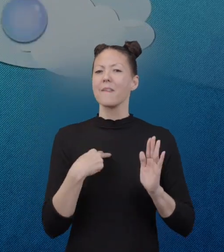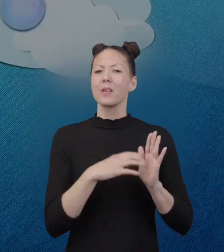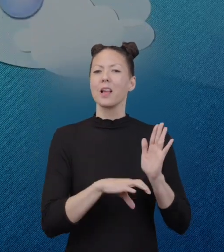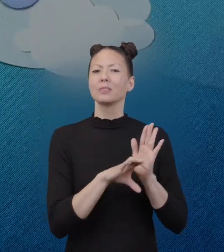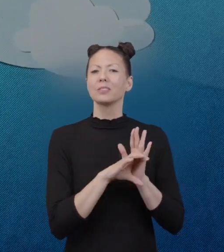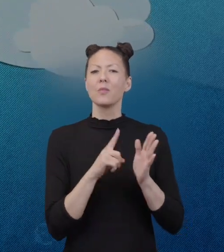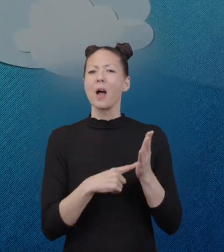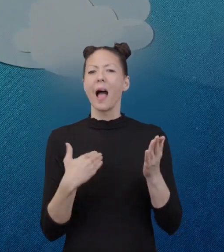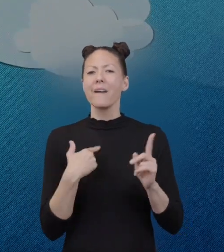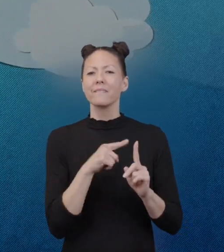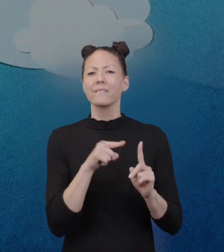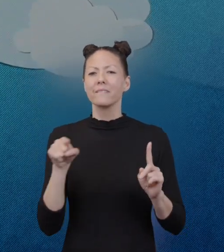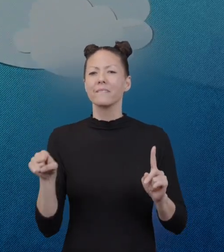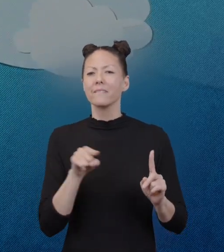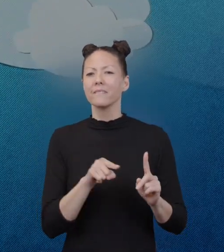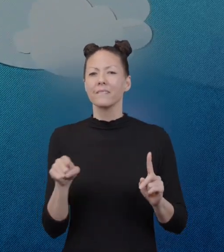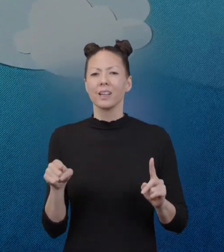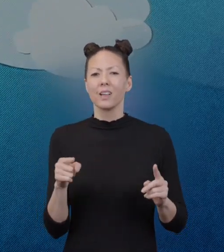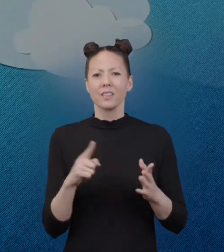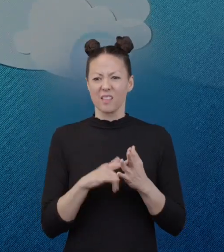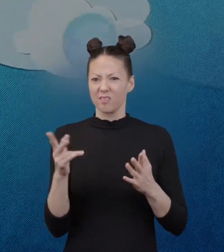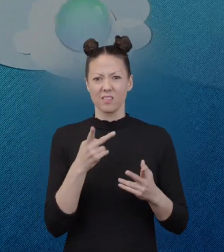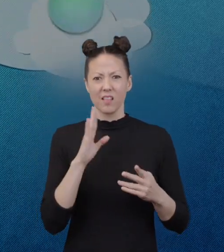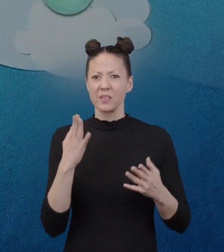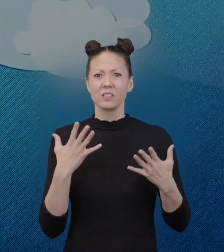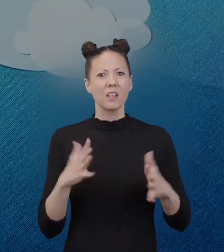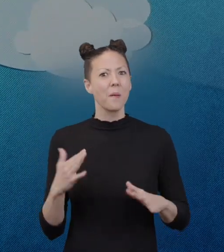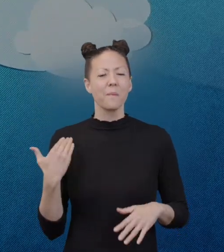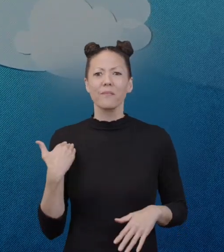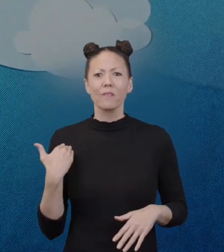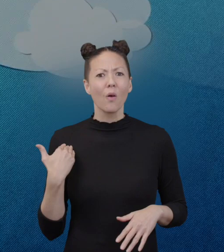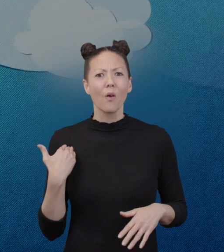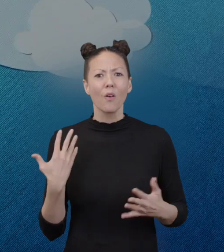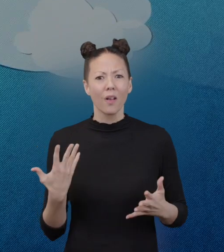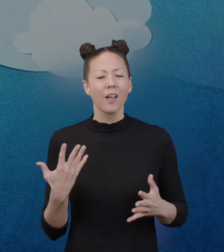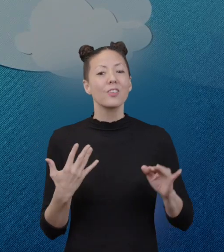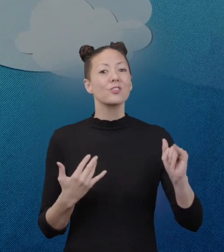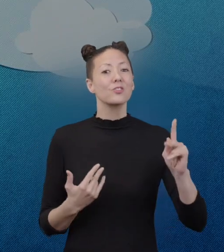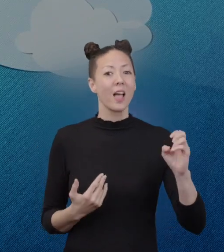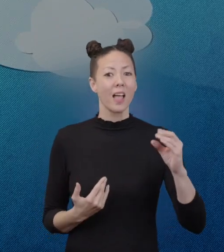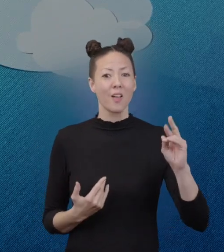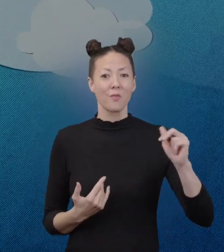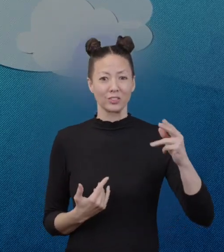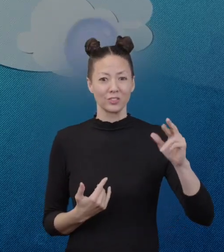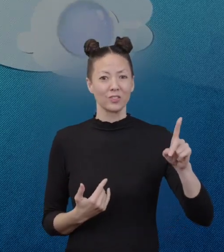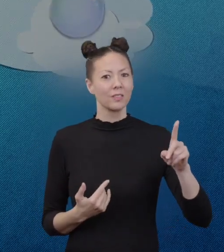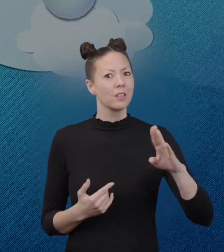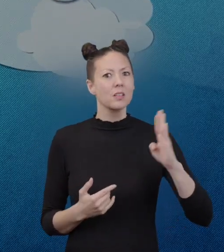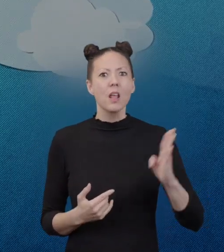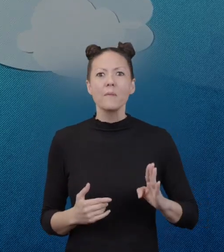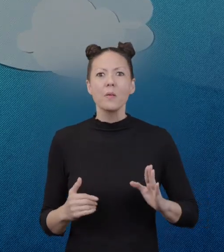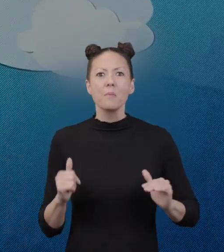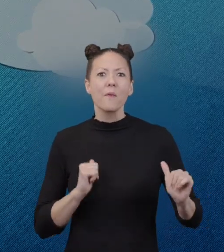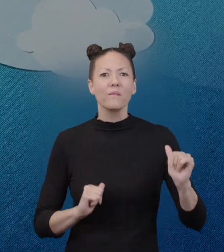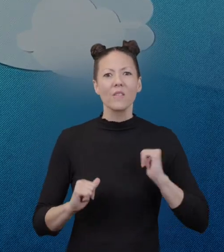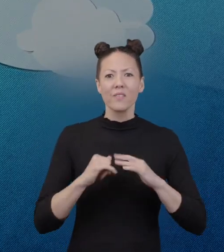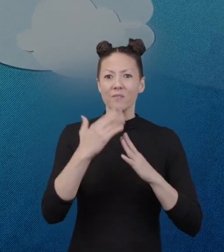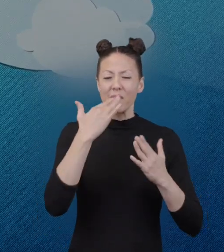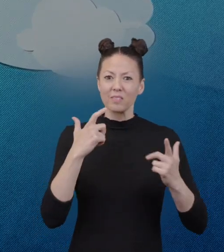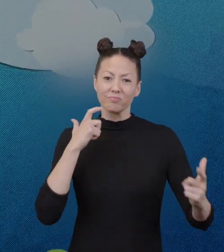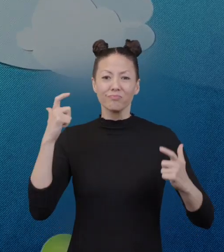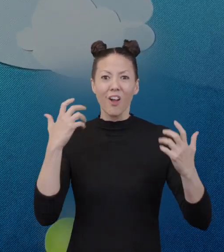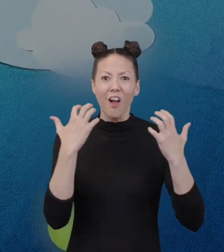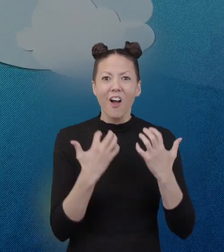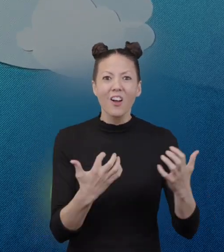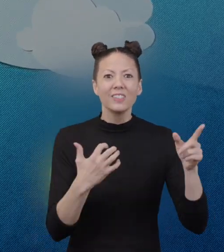characters who were doing something they had never done before? Jake and Rashad had never performed for a large